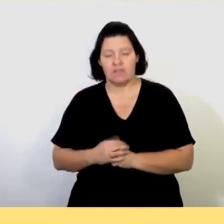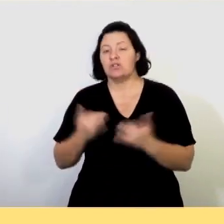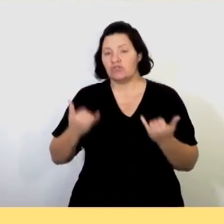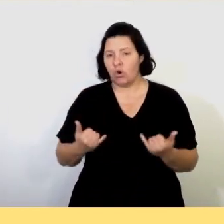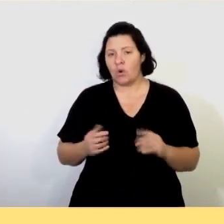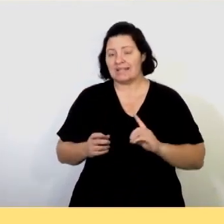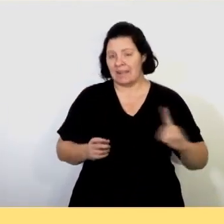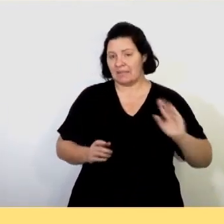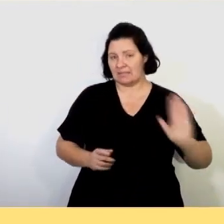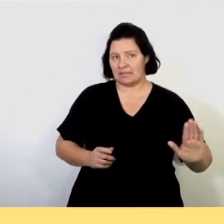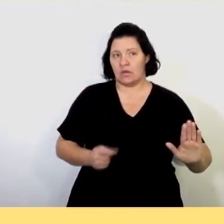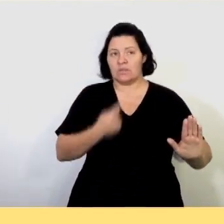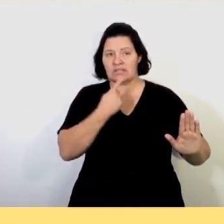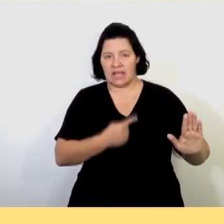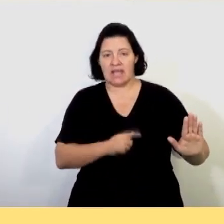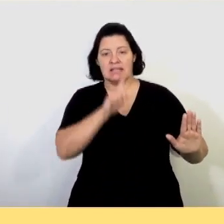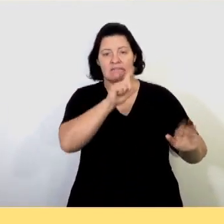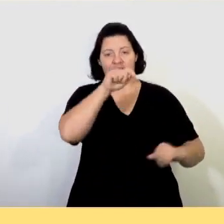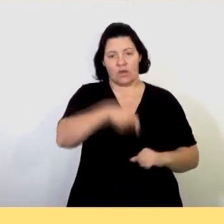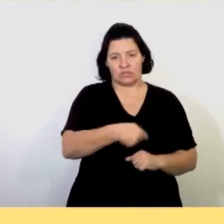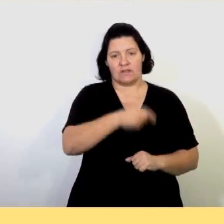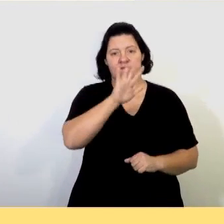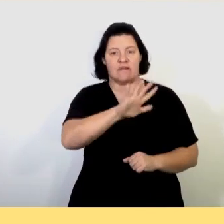7,500. So I'm coming now to the debit side and I'm saying